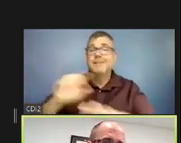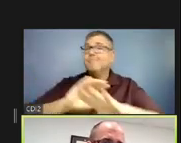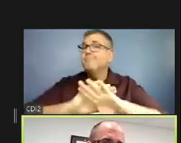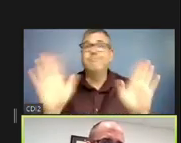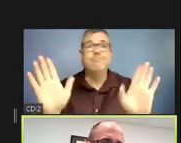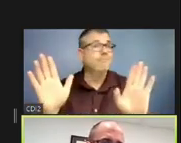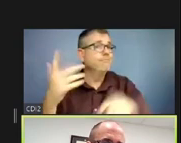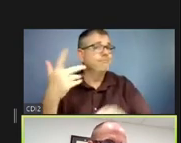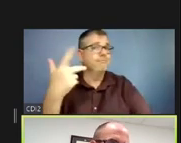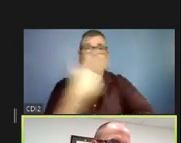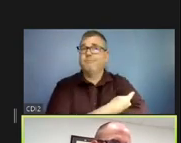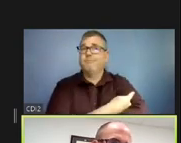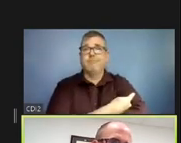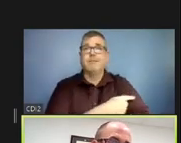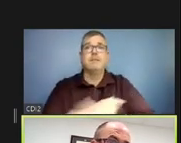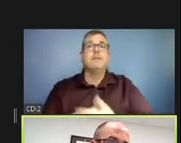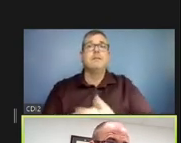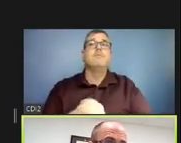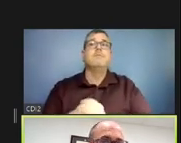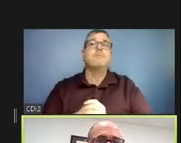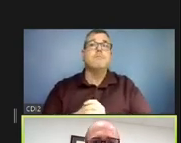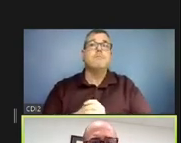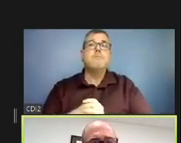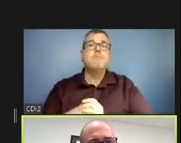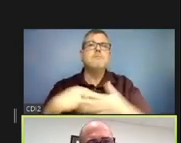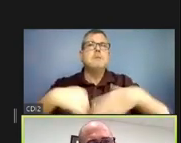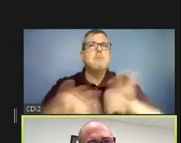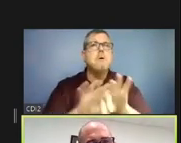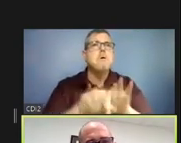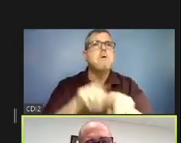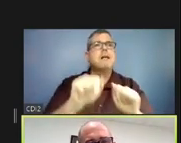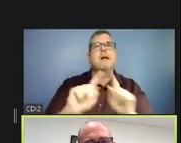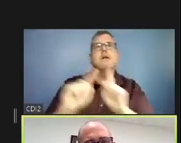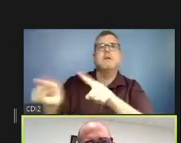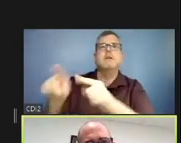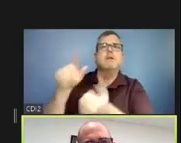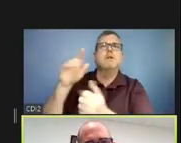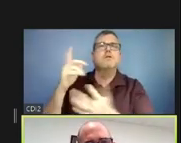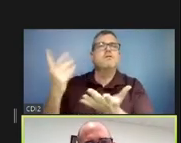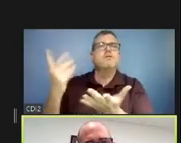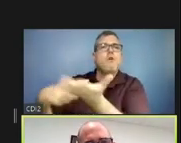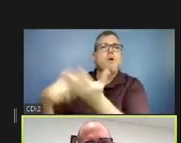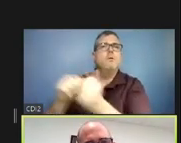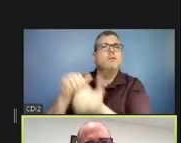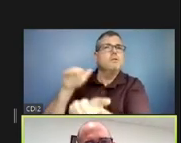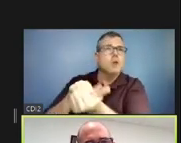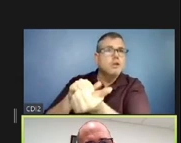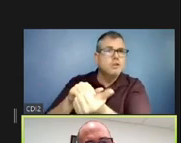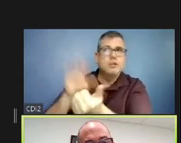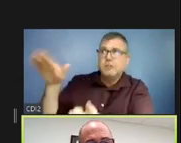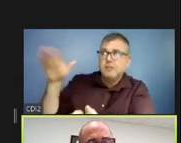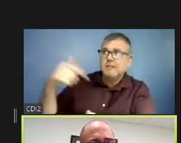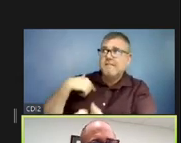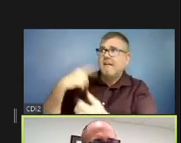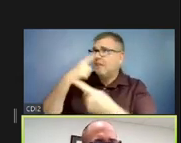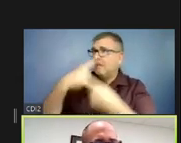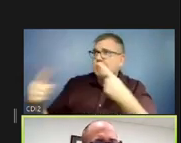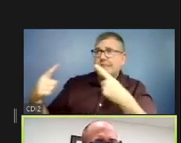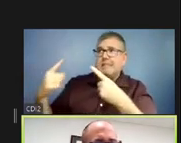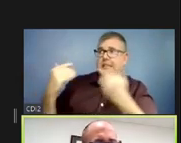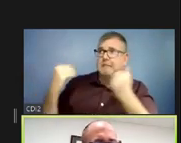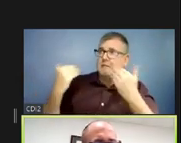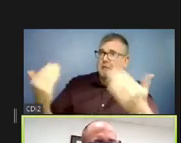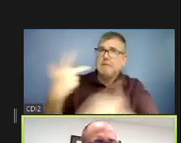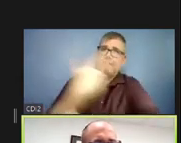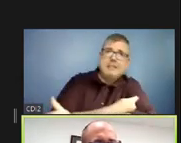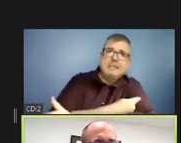talk to your doctor about it. And I know that that's not incredibly helpful, but that's kind of all we're going with at this point. But it's not